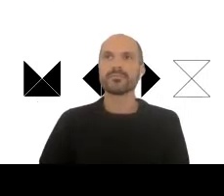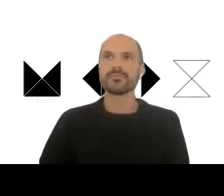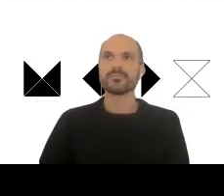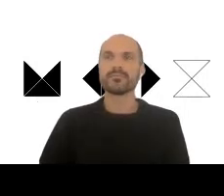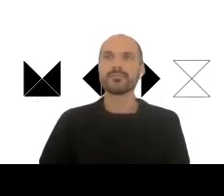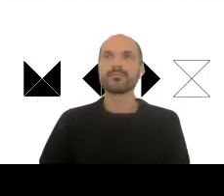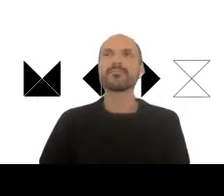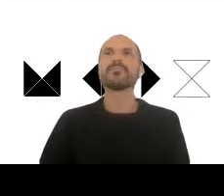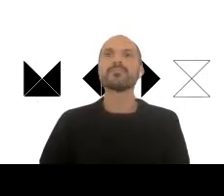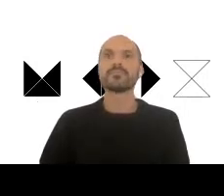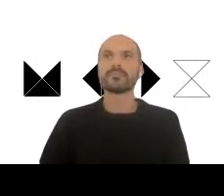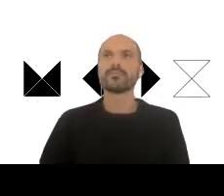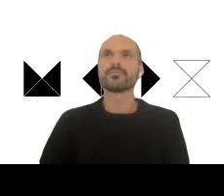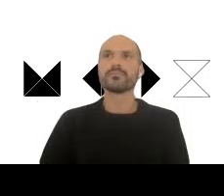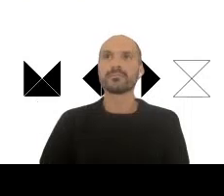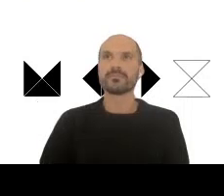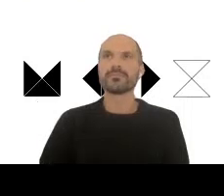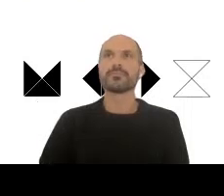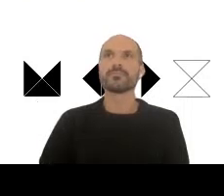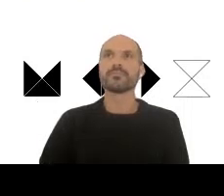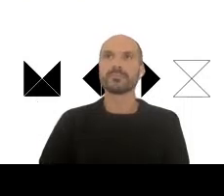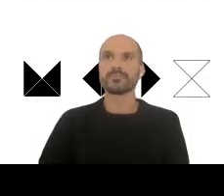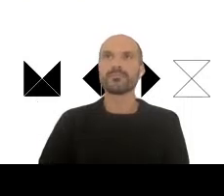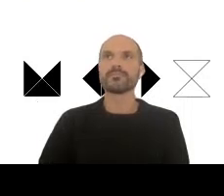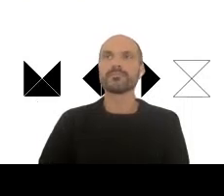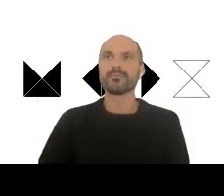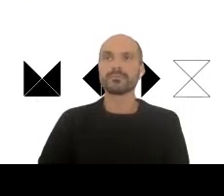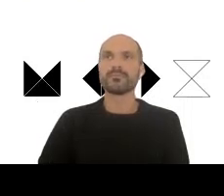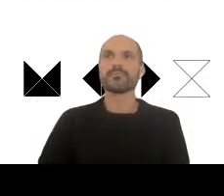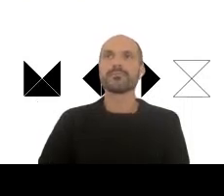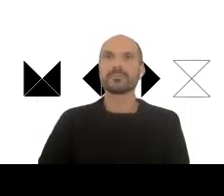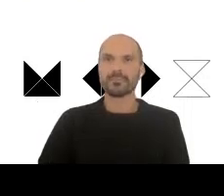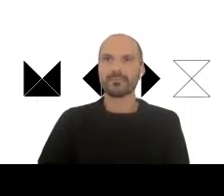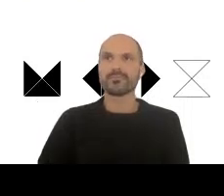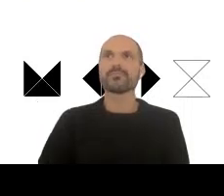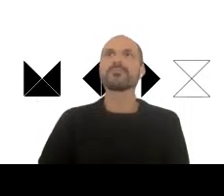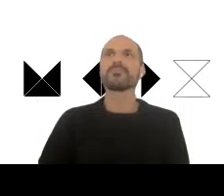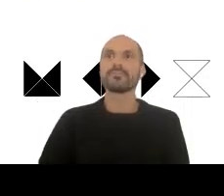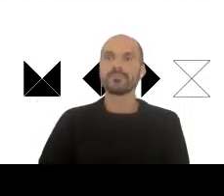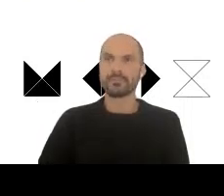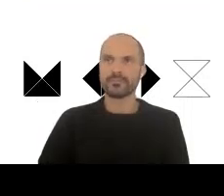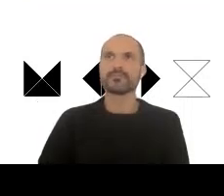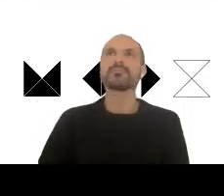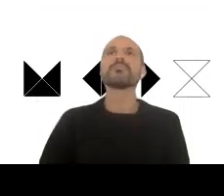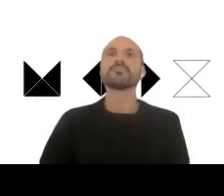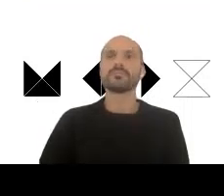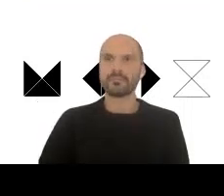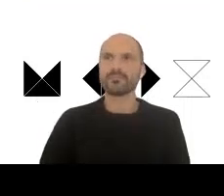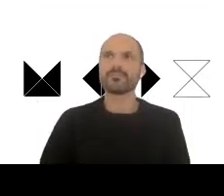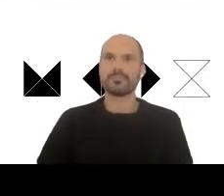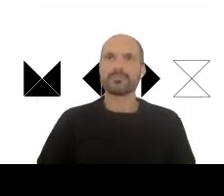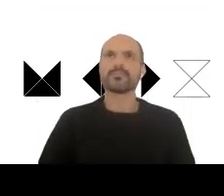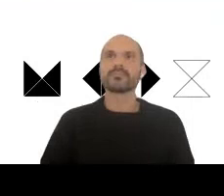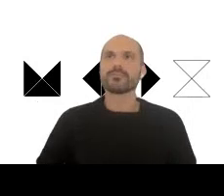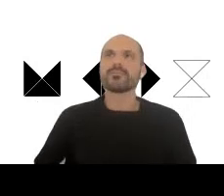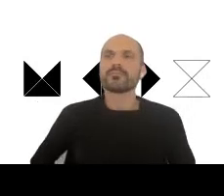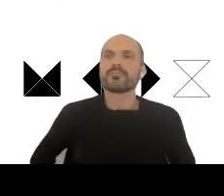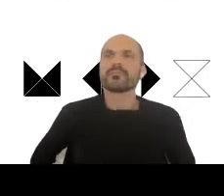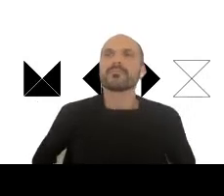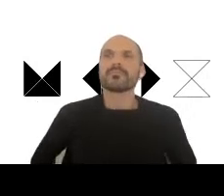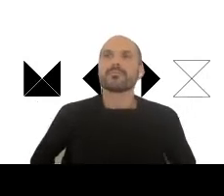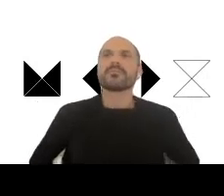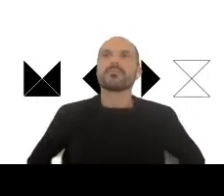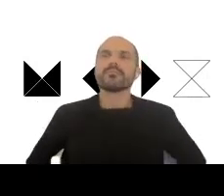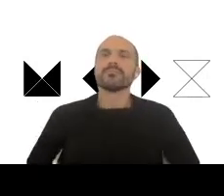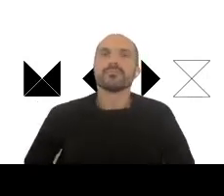to restart, especially in a continent which hasn't gone through the industrialization and all the thing that we